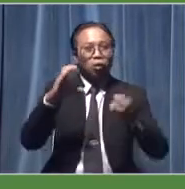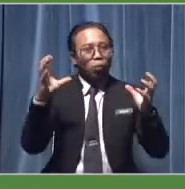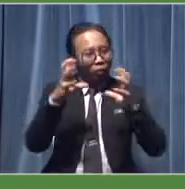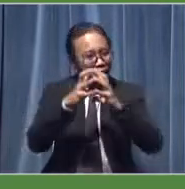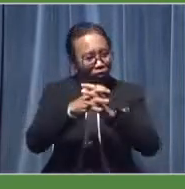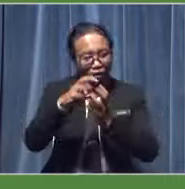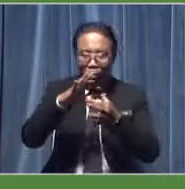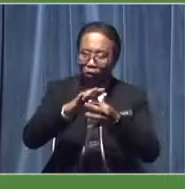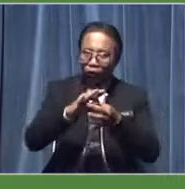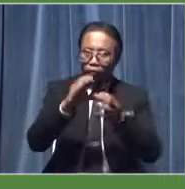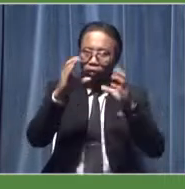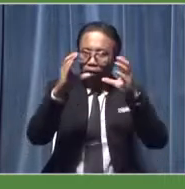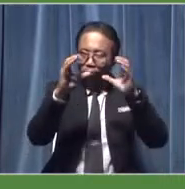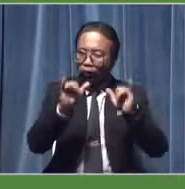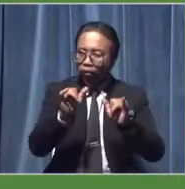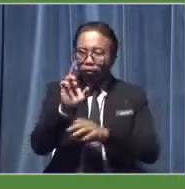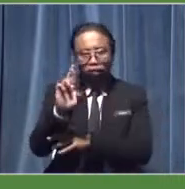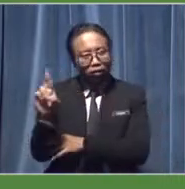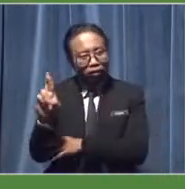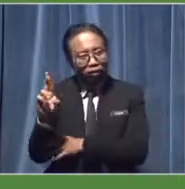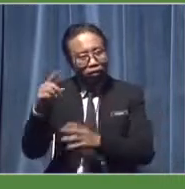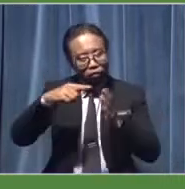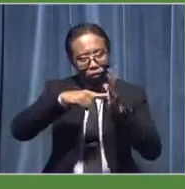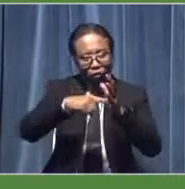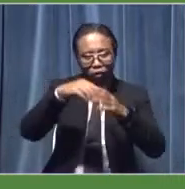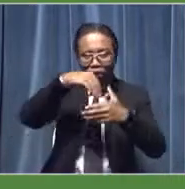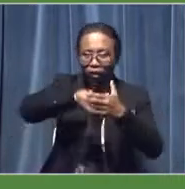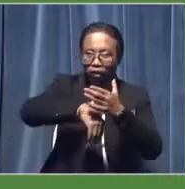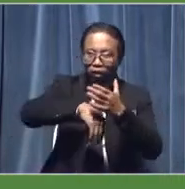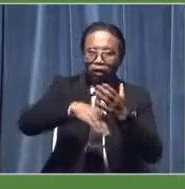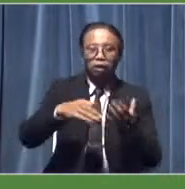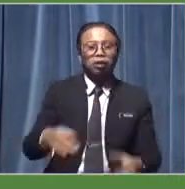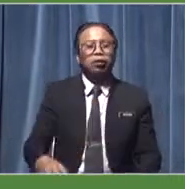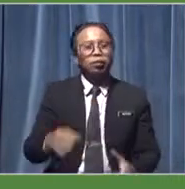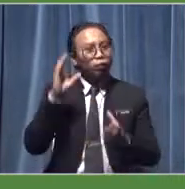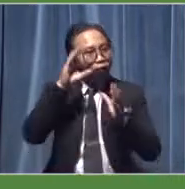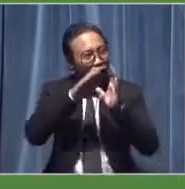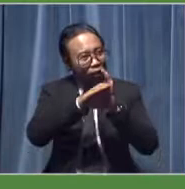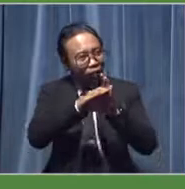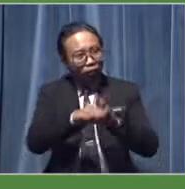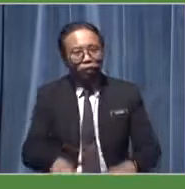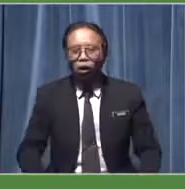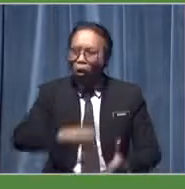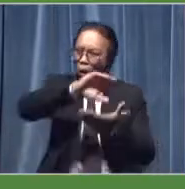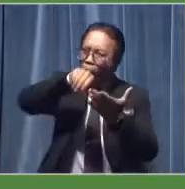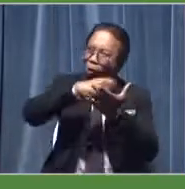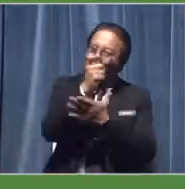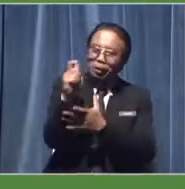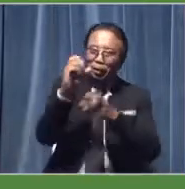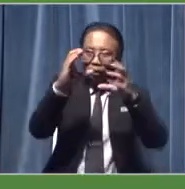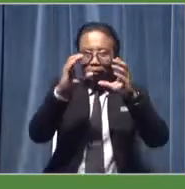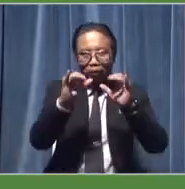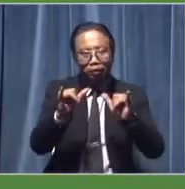of capacitors shown in the figure. All capacitance are in